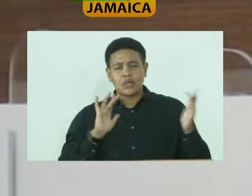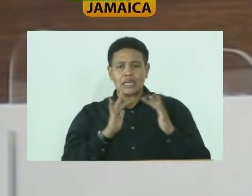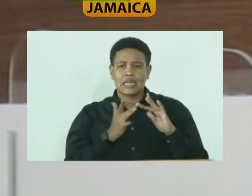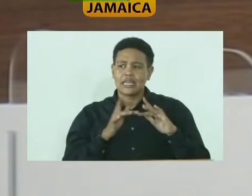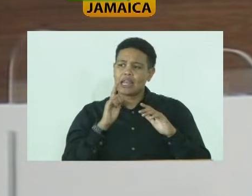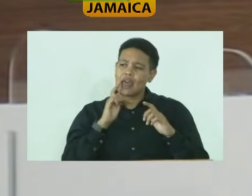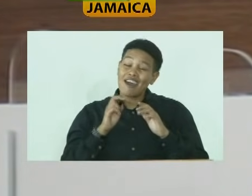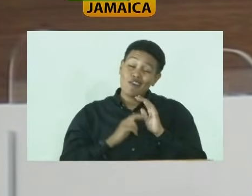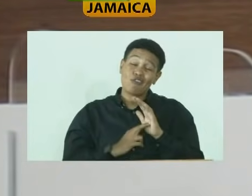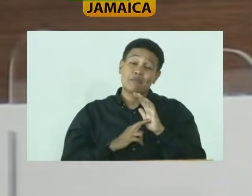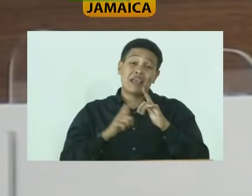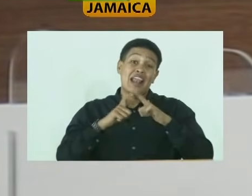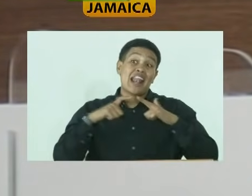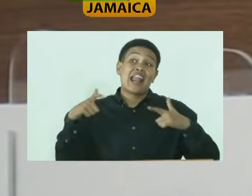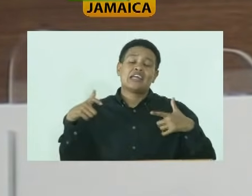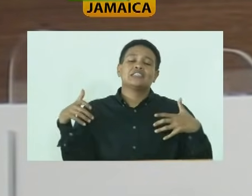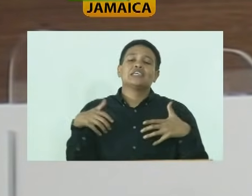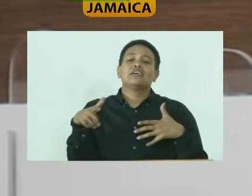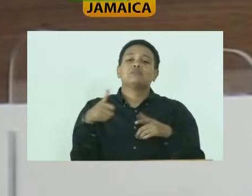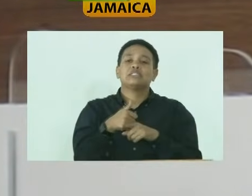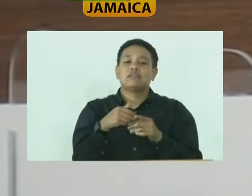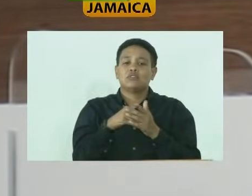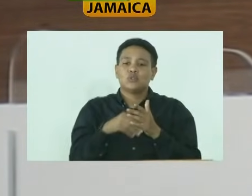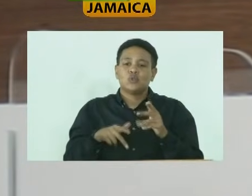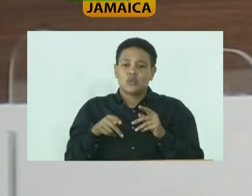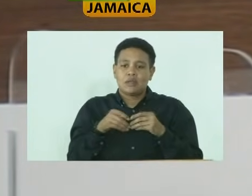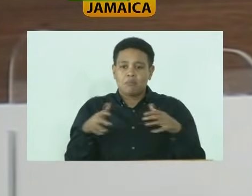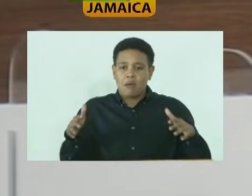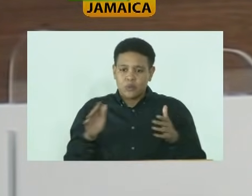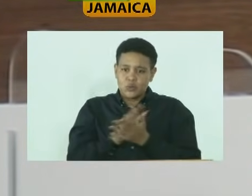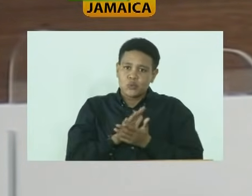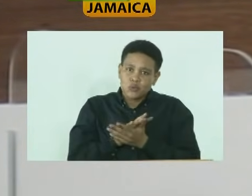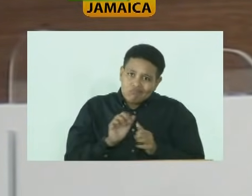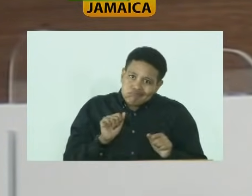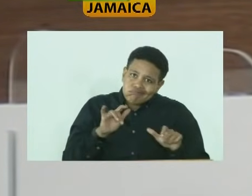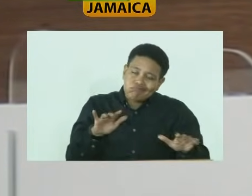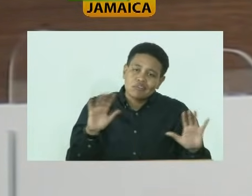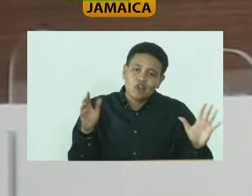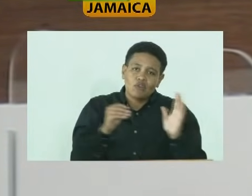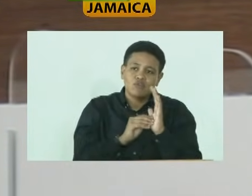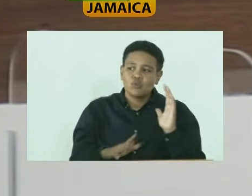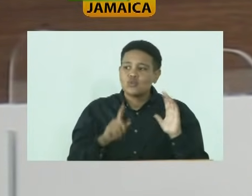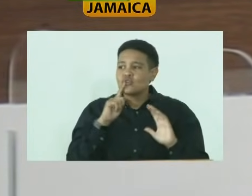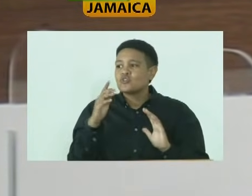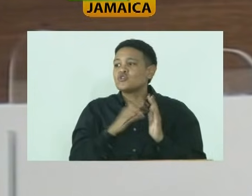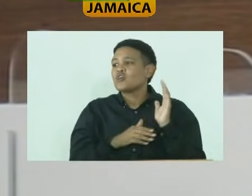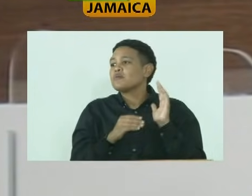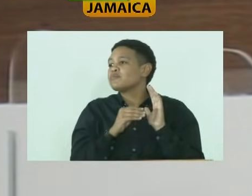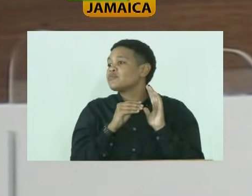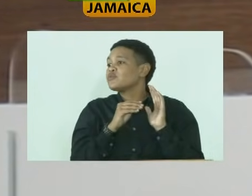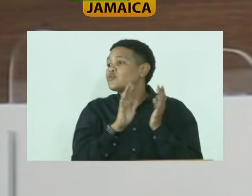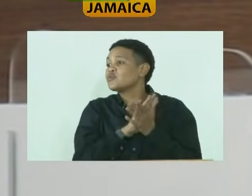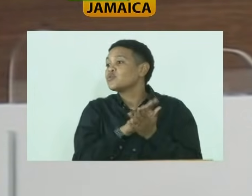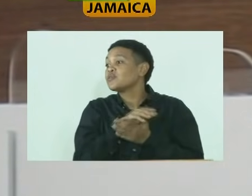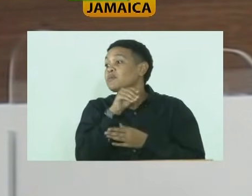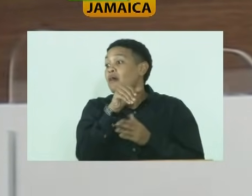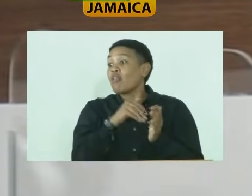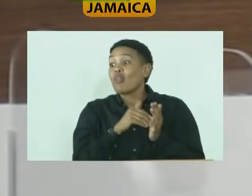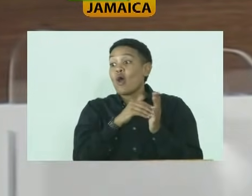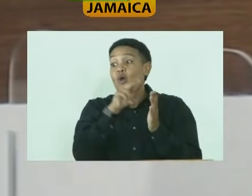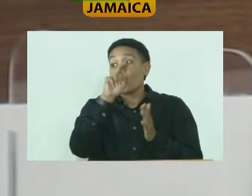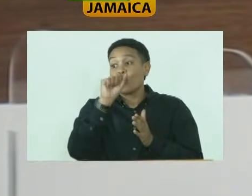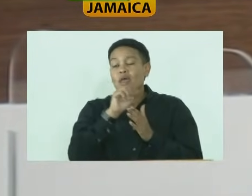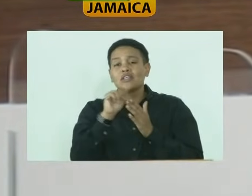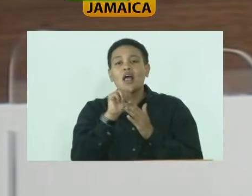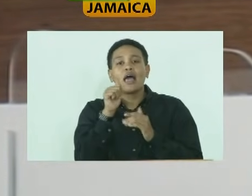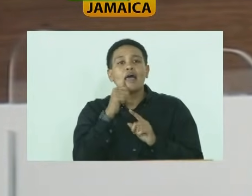the largest segment of the student population. Some of these schools are paying thousands of US dollars per month with the